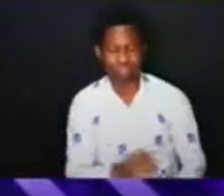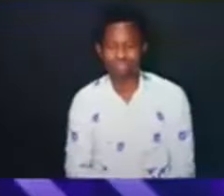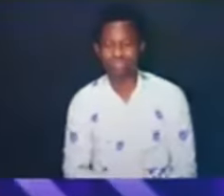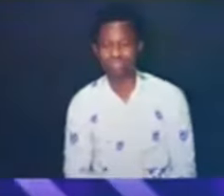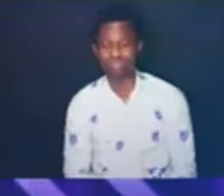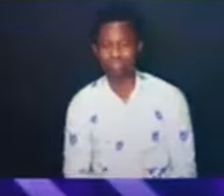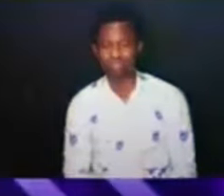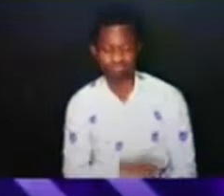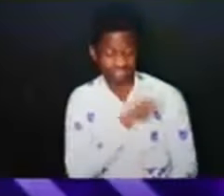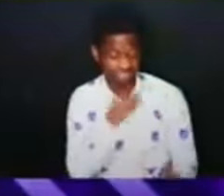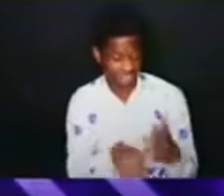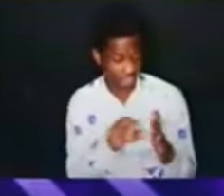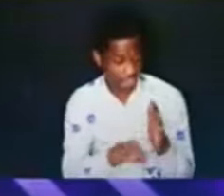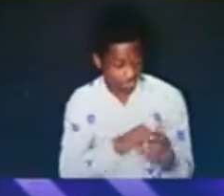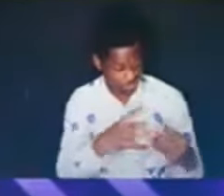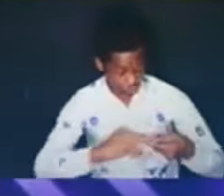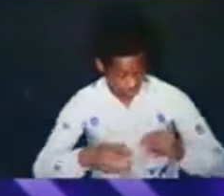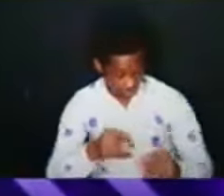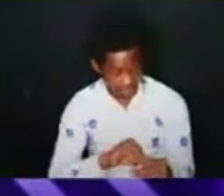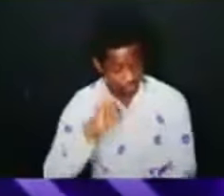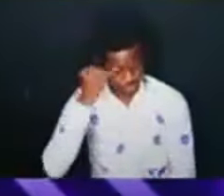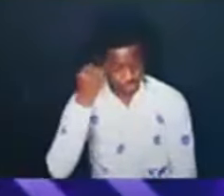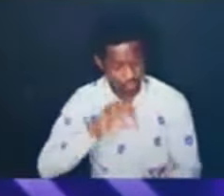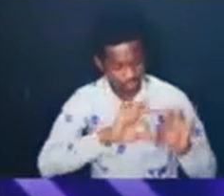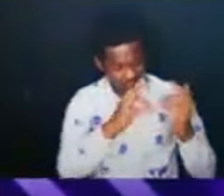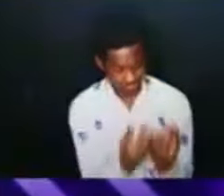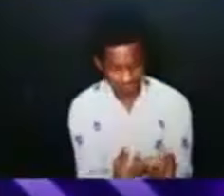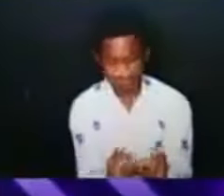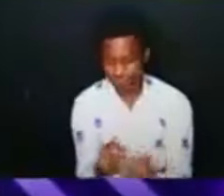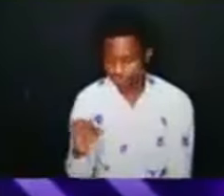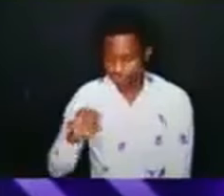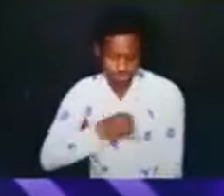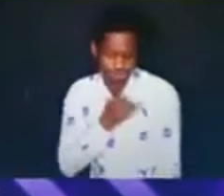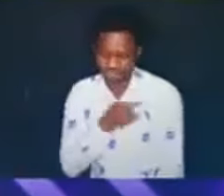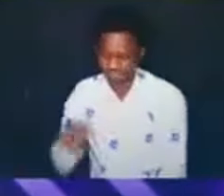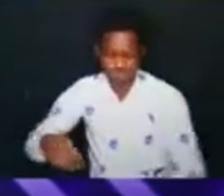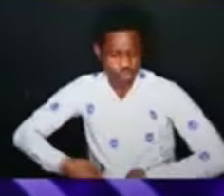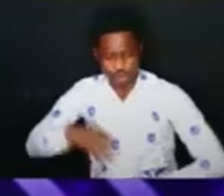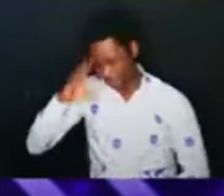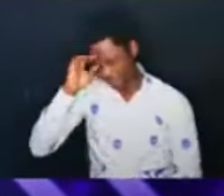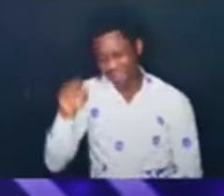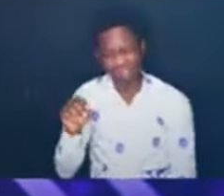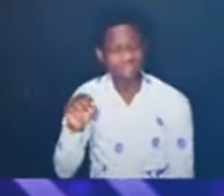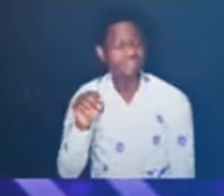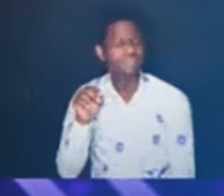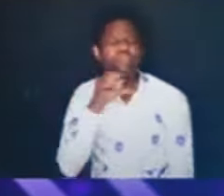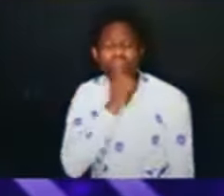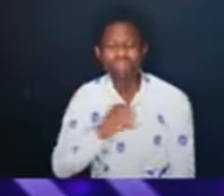the account of Jacob's family line. Joseph, a young man of 17, was tending the